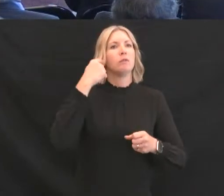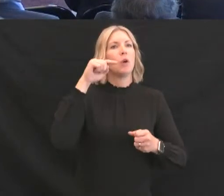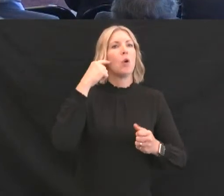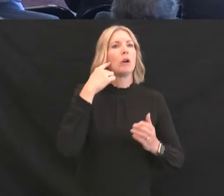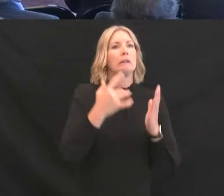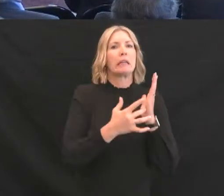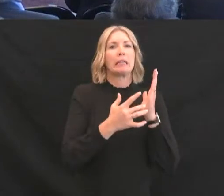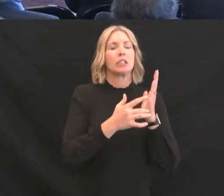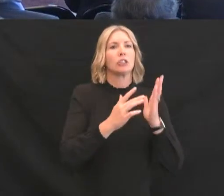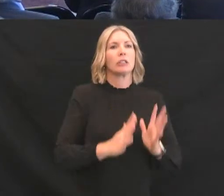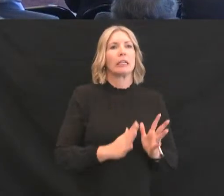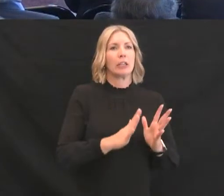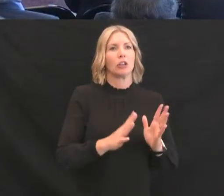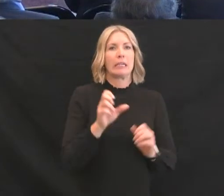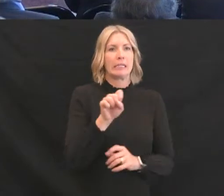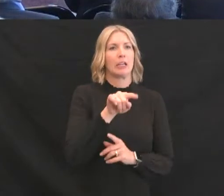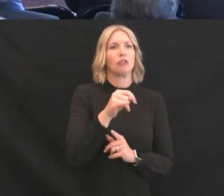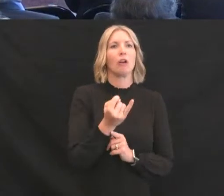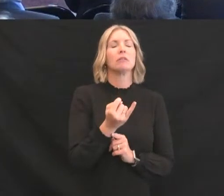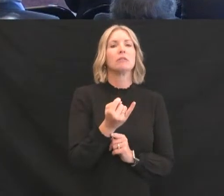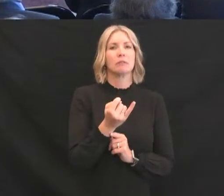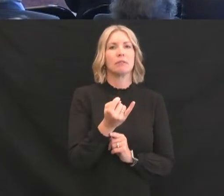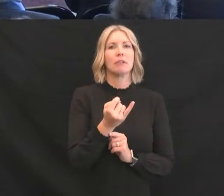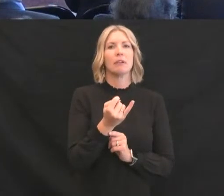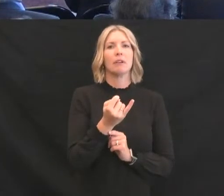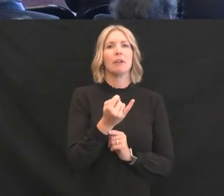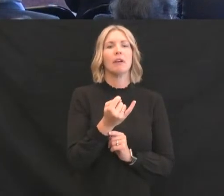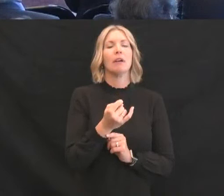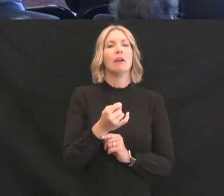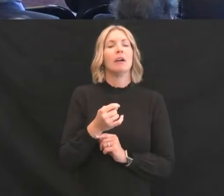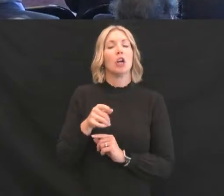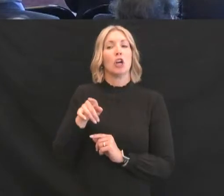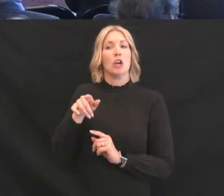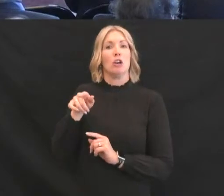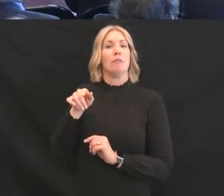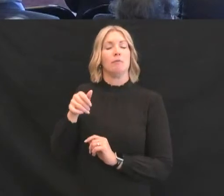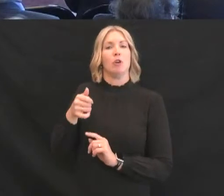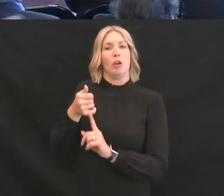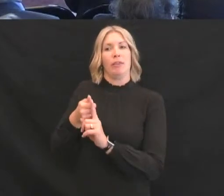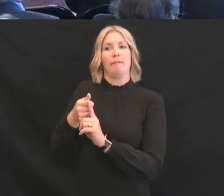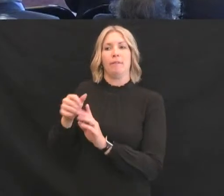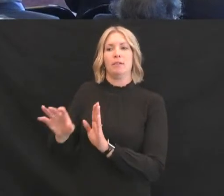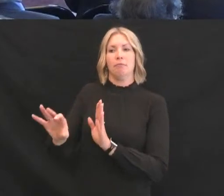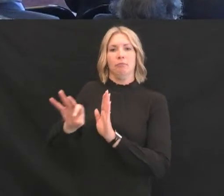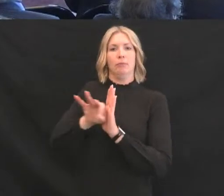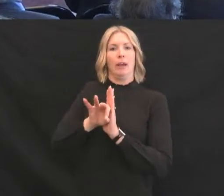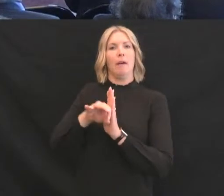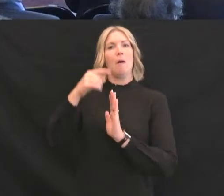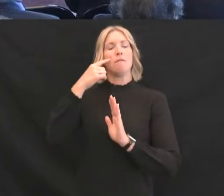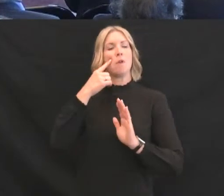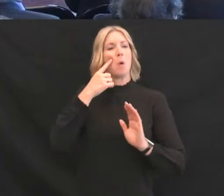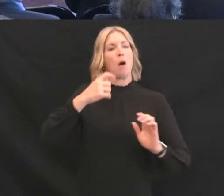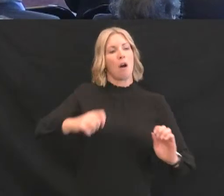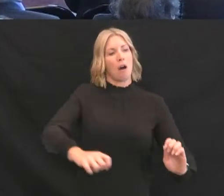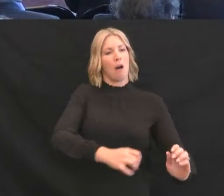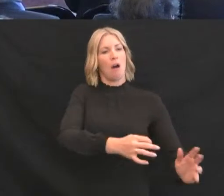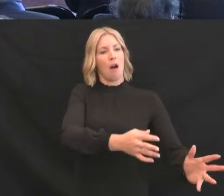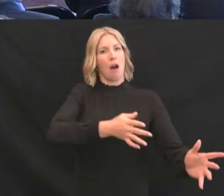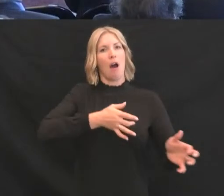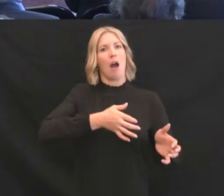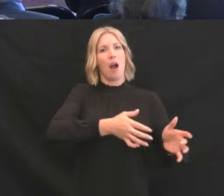In 1950, Ms. Furlong was appointed harpist with the Royal Philharmonic Orchestra and performed with the